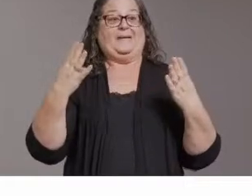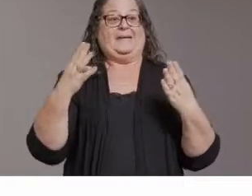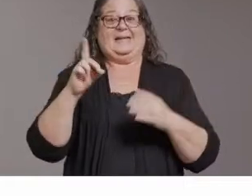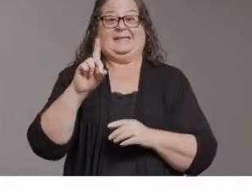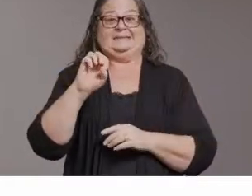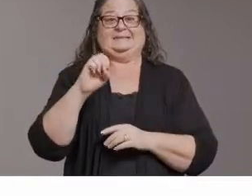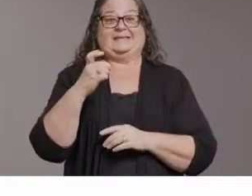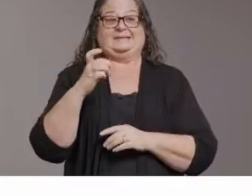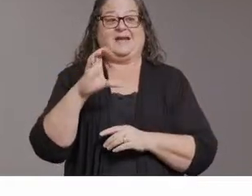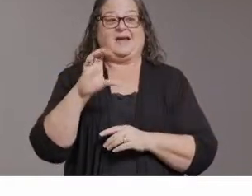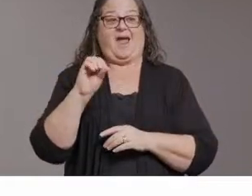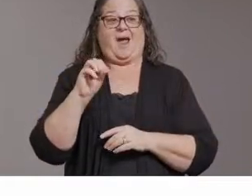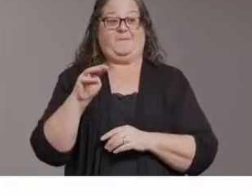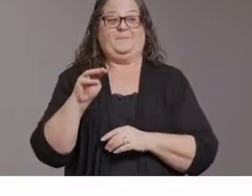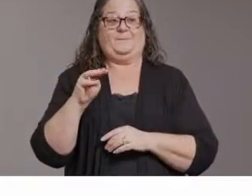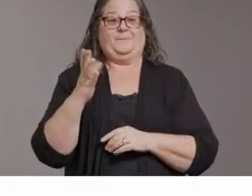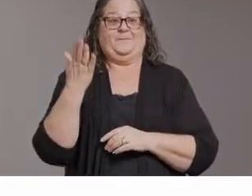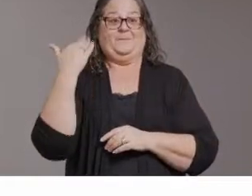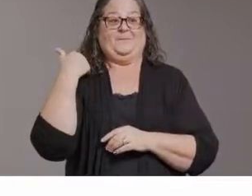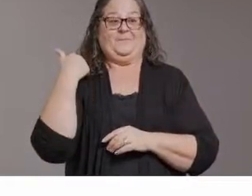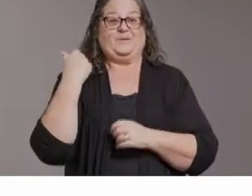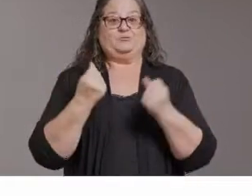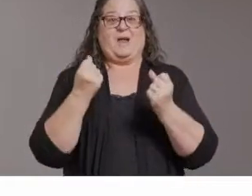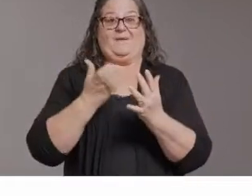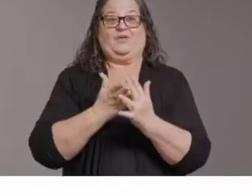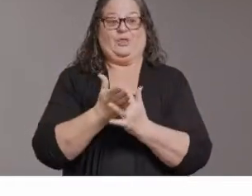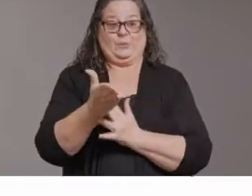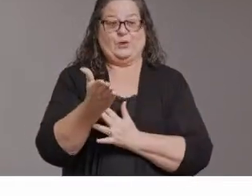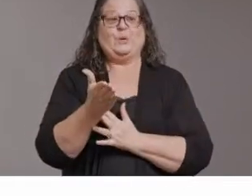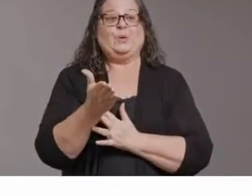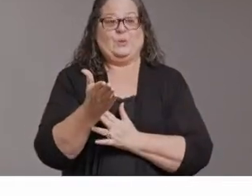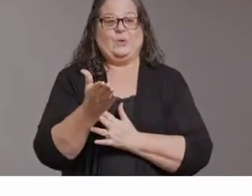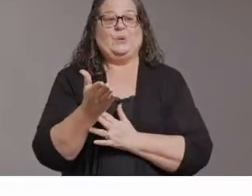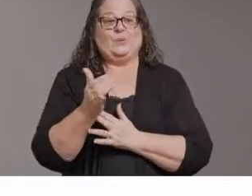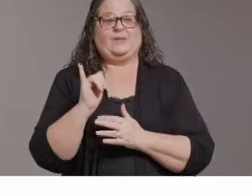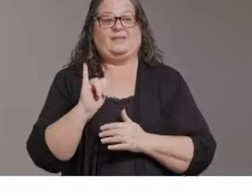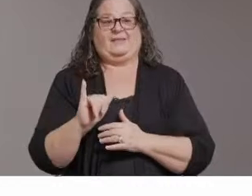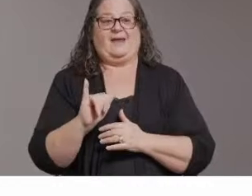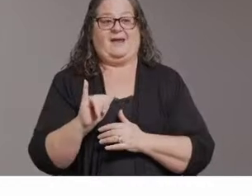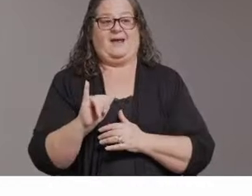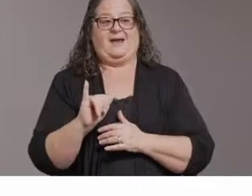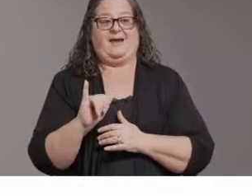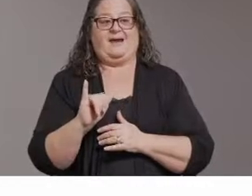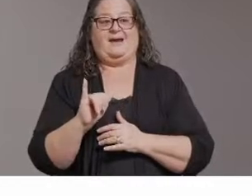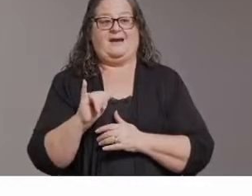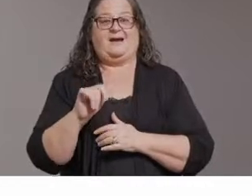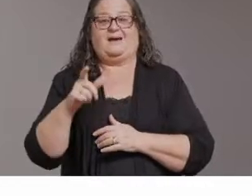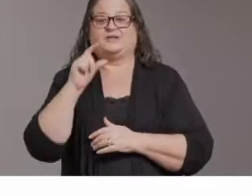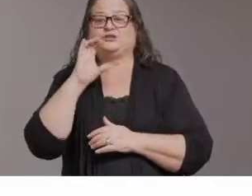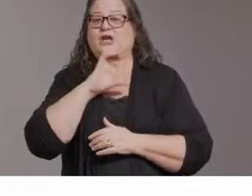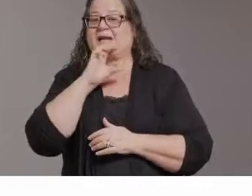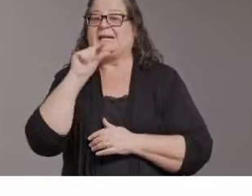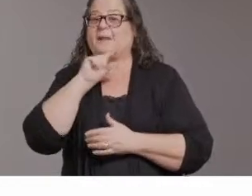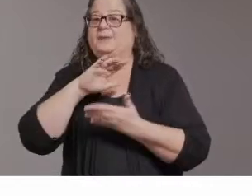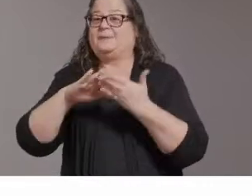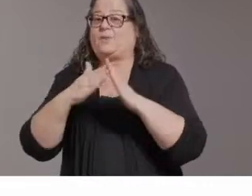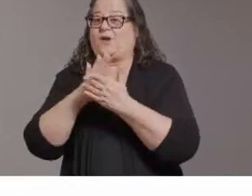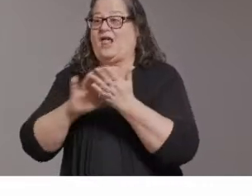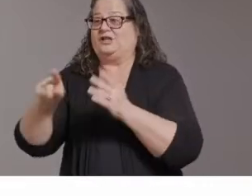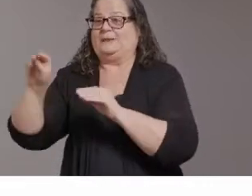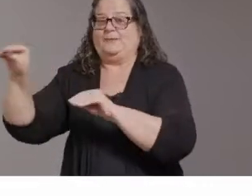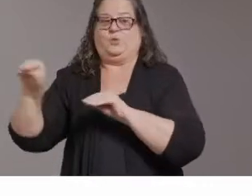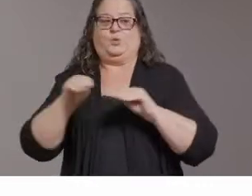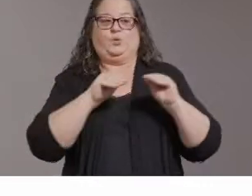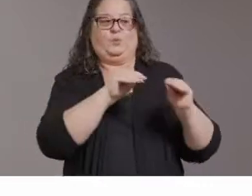new Southeast pod that took over in place of the Chandler Gilbert Community College site. This will be open daily